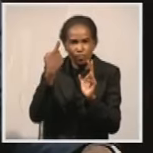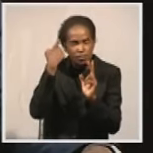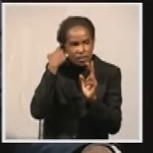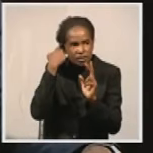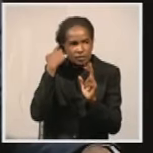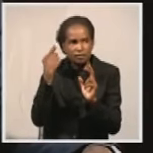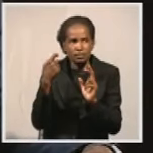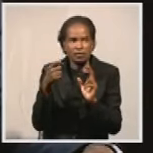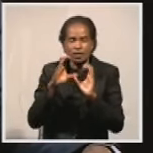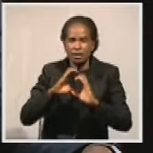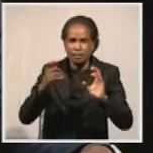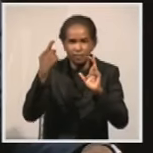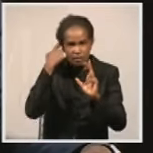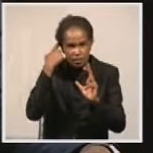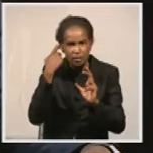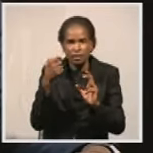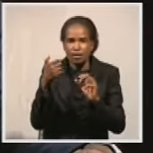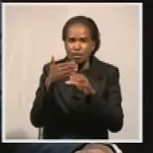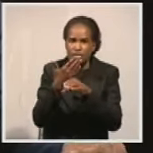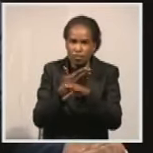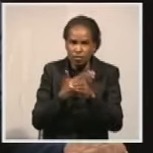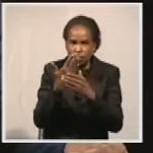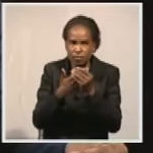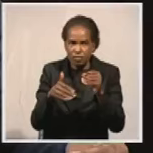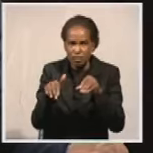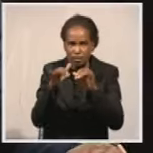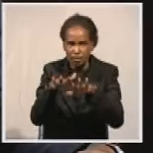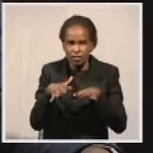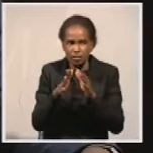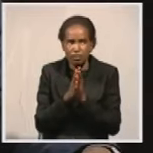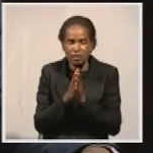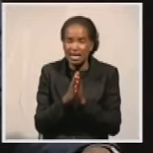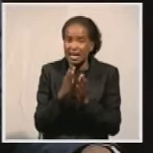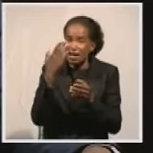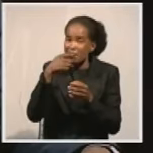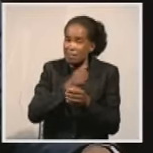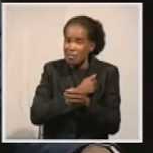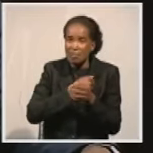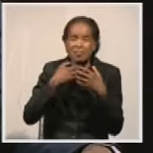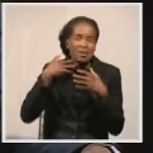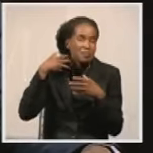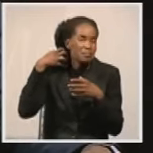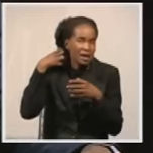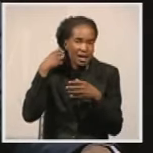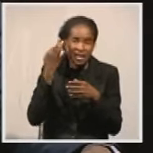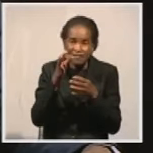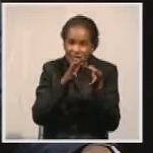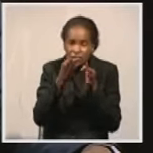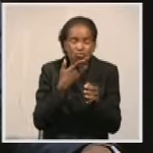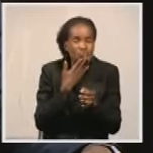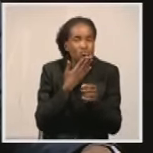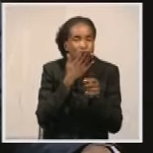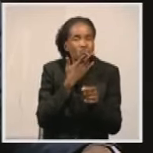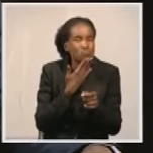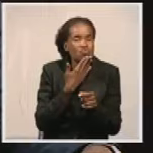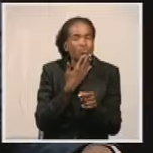member of parliament. The list of accolades, of course, if I start with them, we are going to spend a considerable amount of time here in